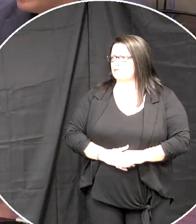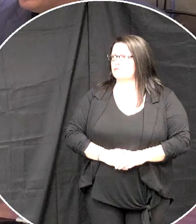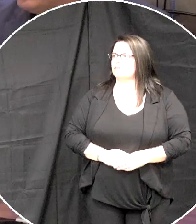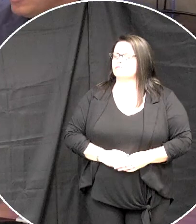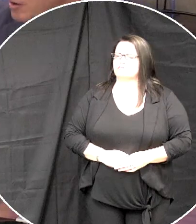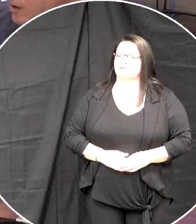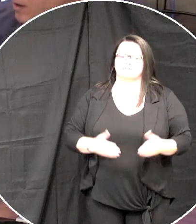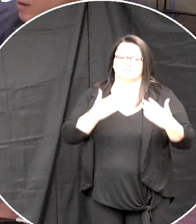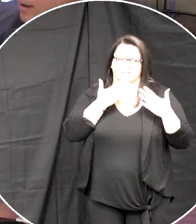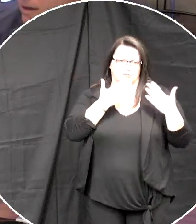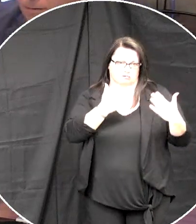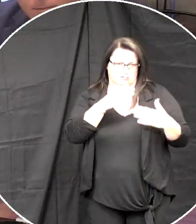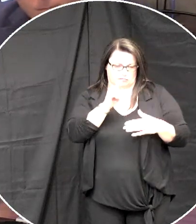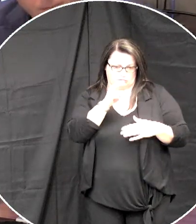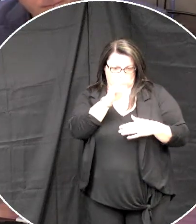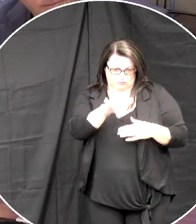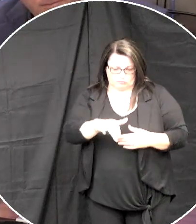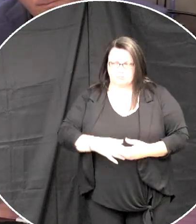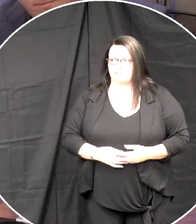Thank you, Tony.